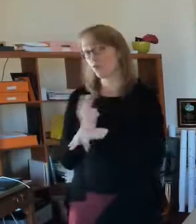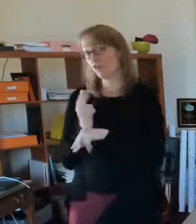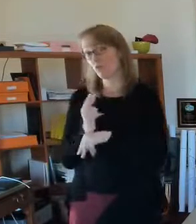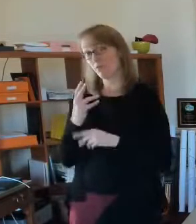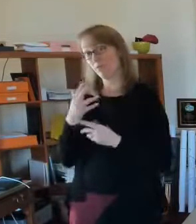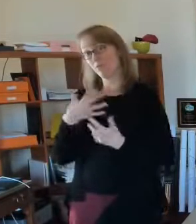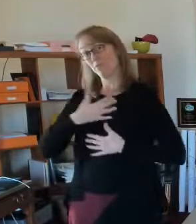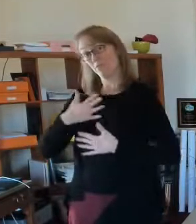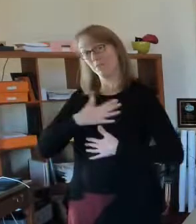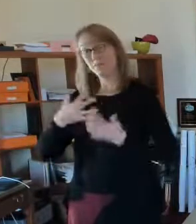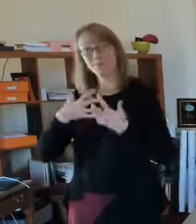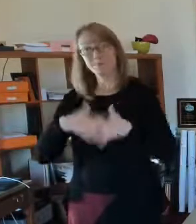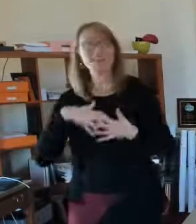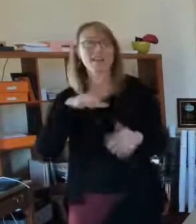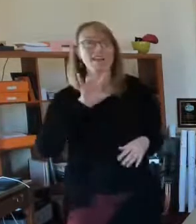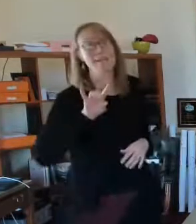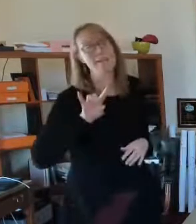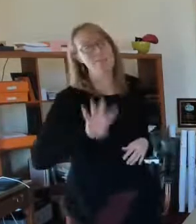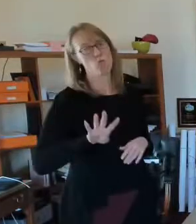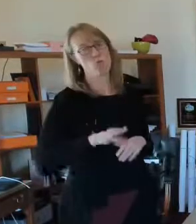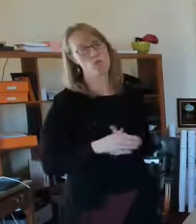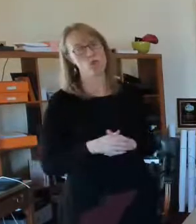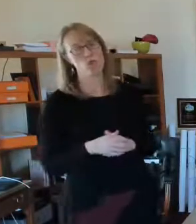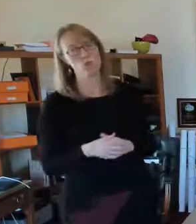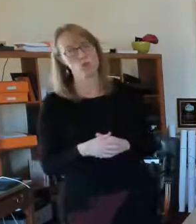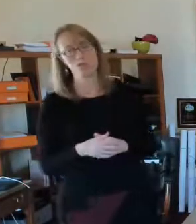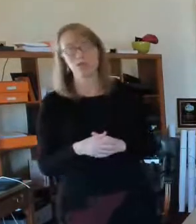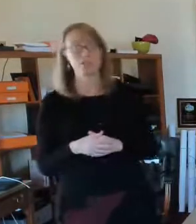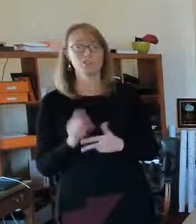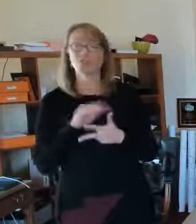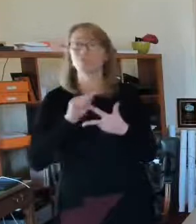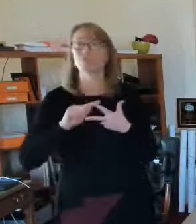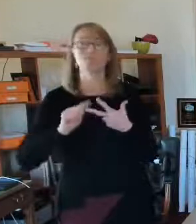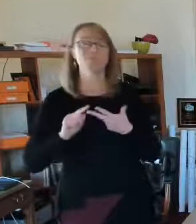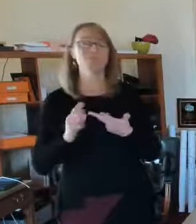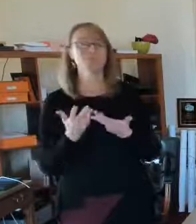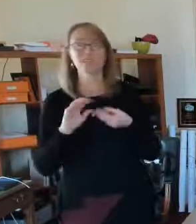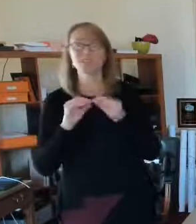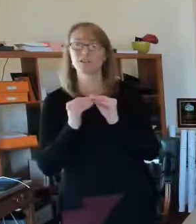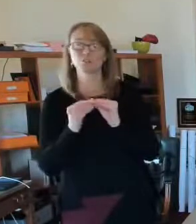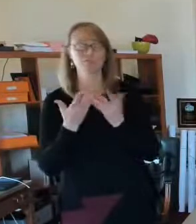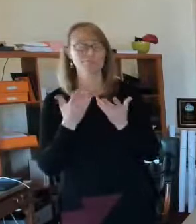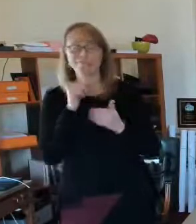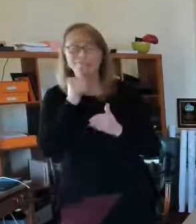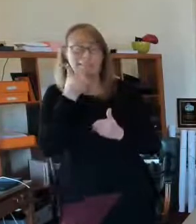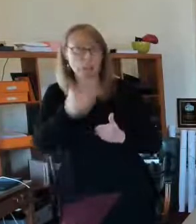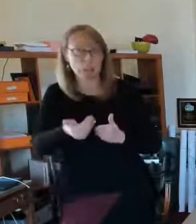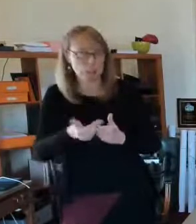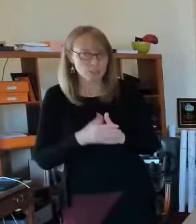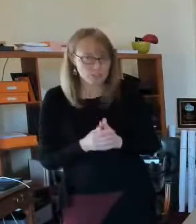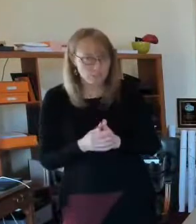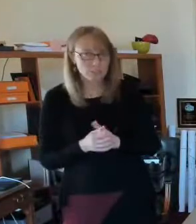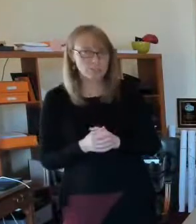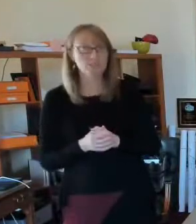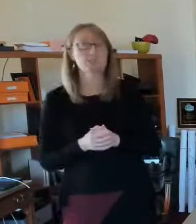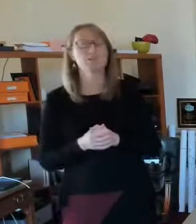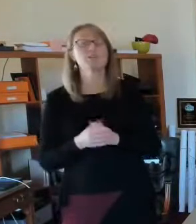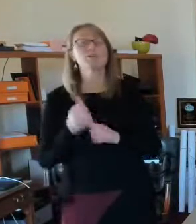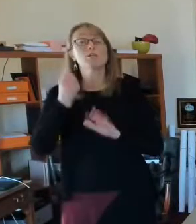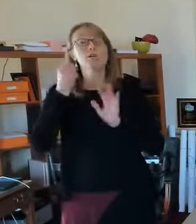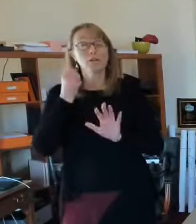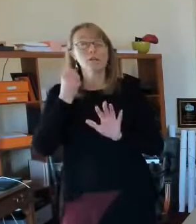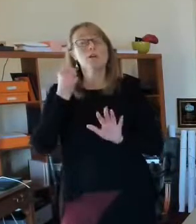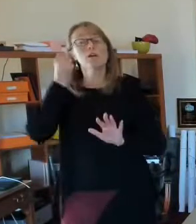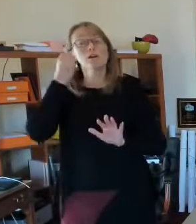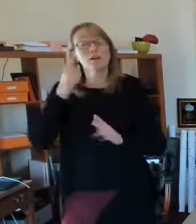ventilators. There's almost no good news in any of these numbers, except that the growth in the number of people on ventilators